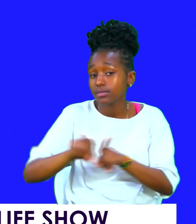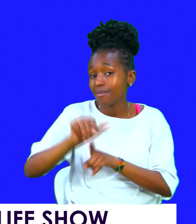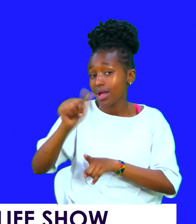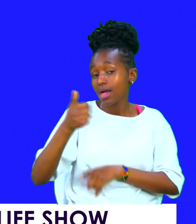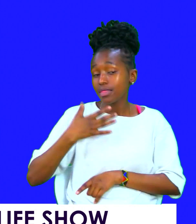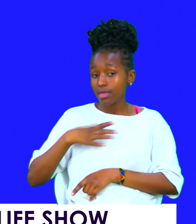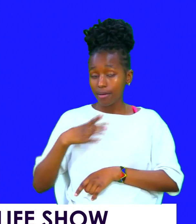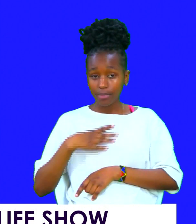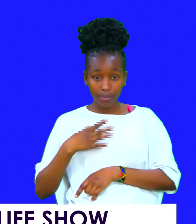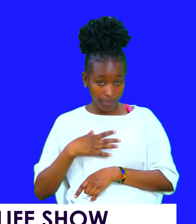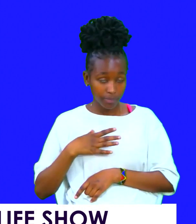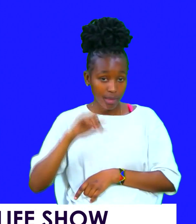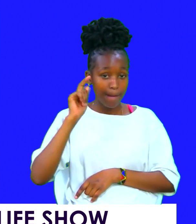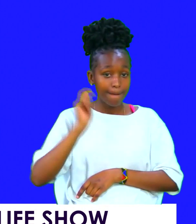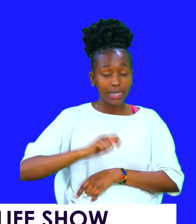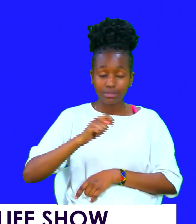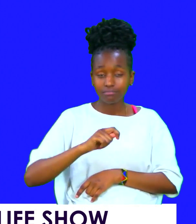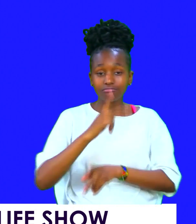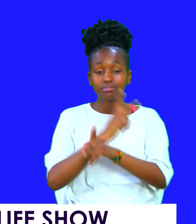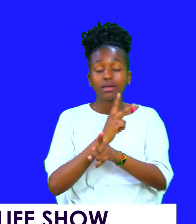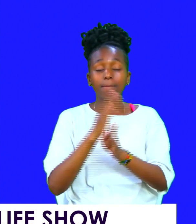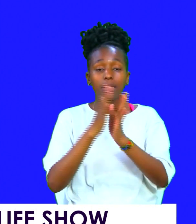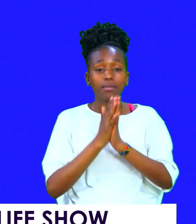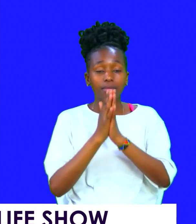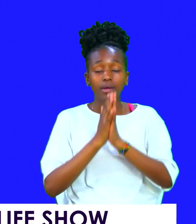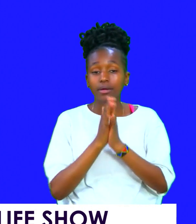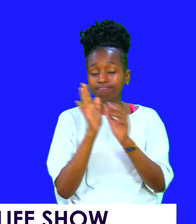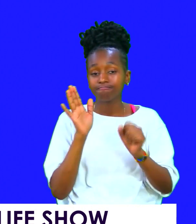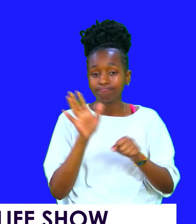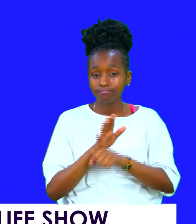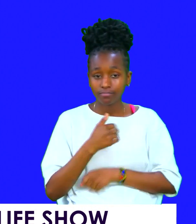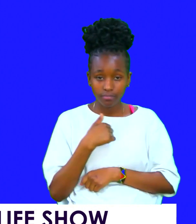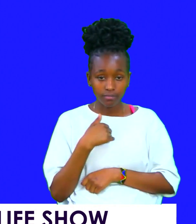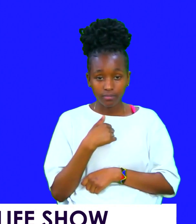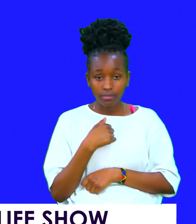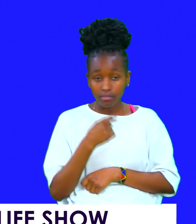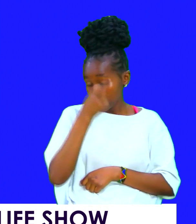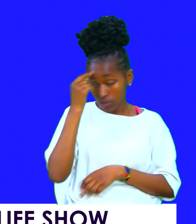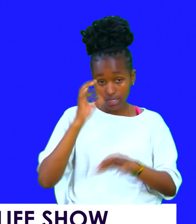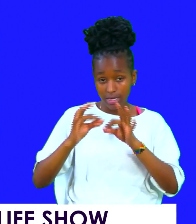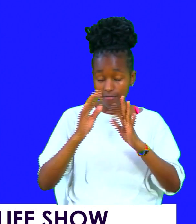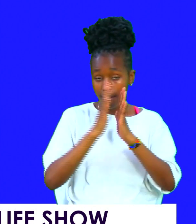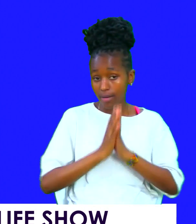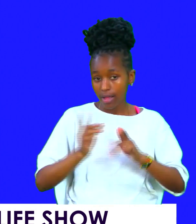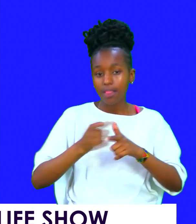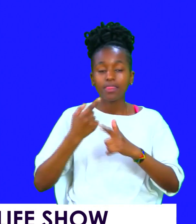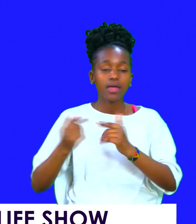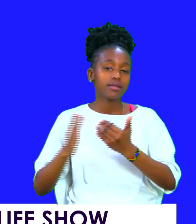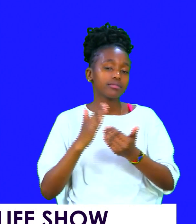Handle it with prayer, because in prayer lies care.